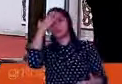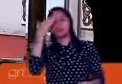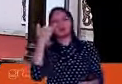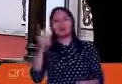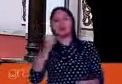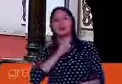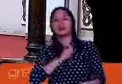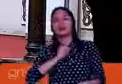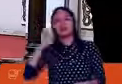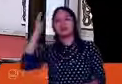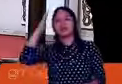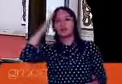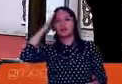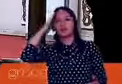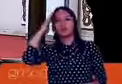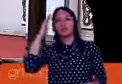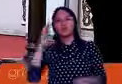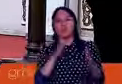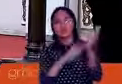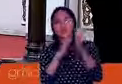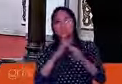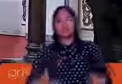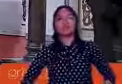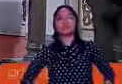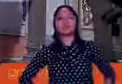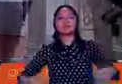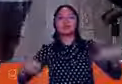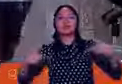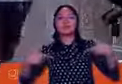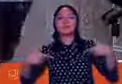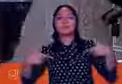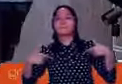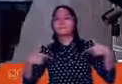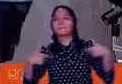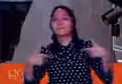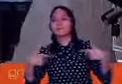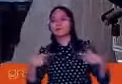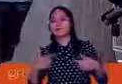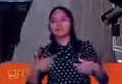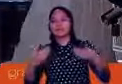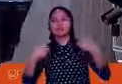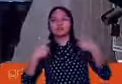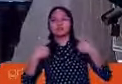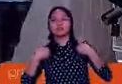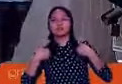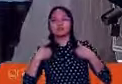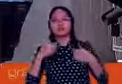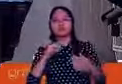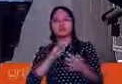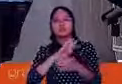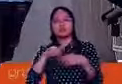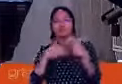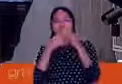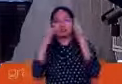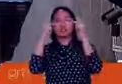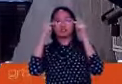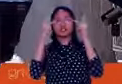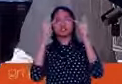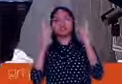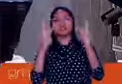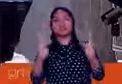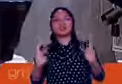I'll tell you why I know He lives, is there for all to